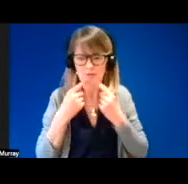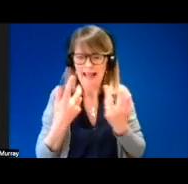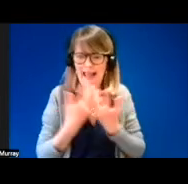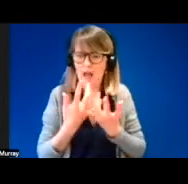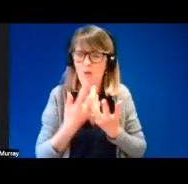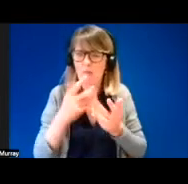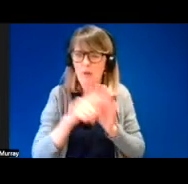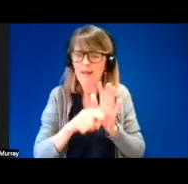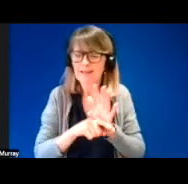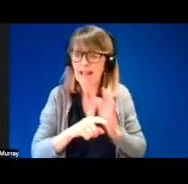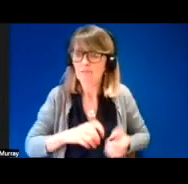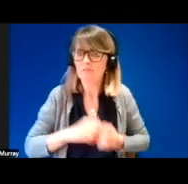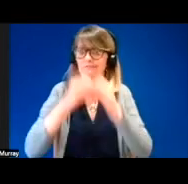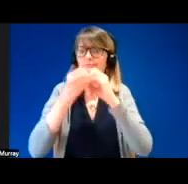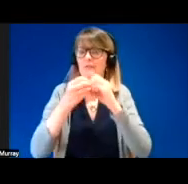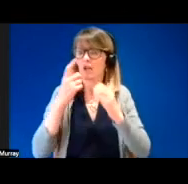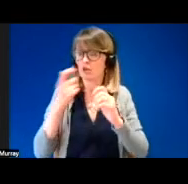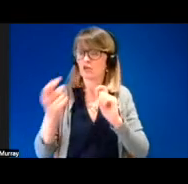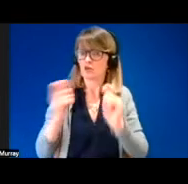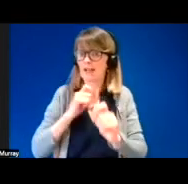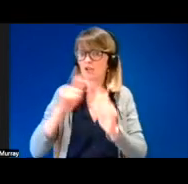change legislation.